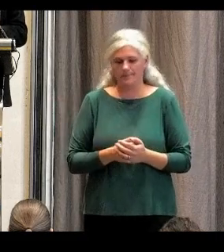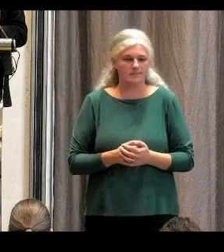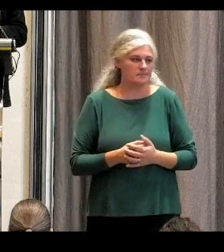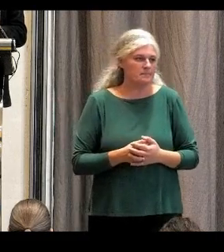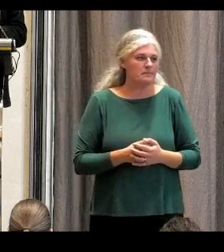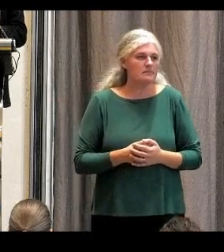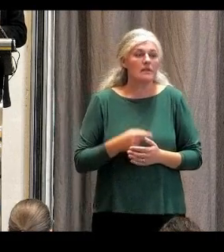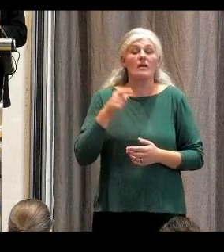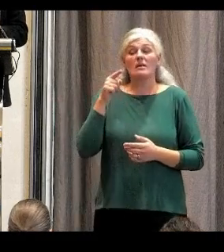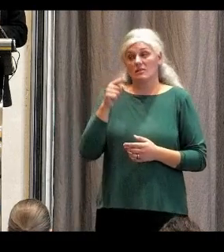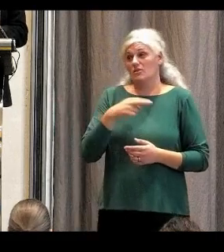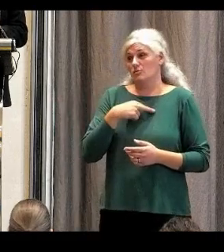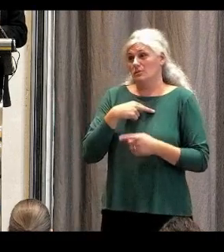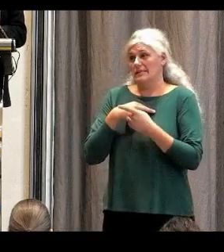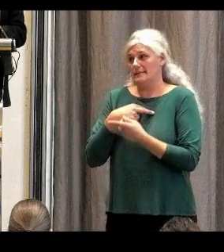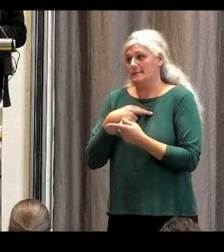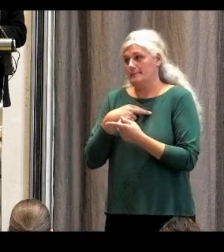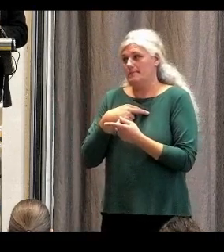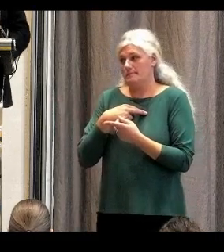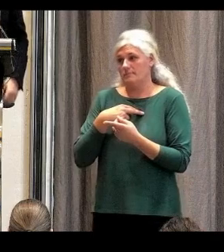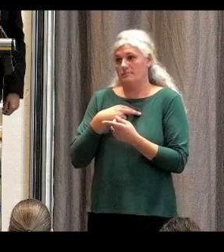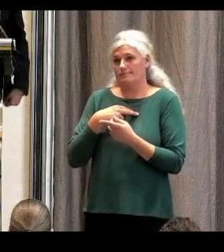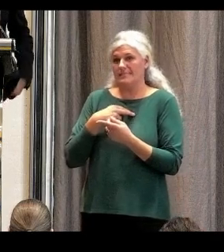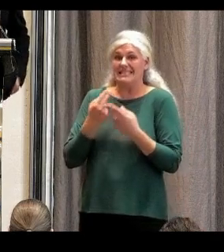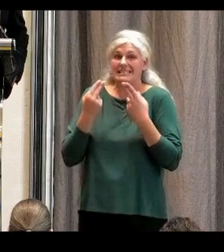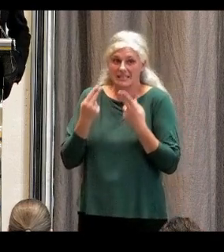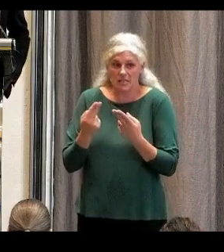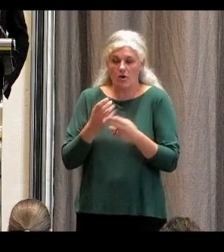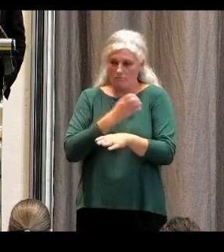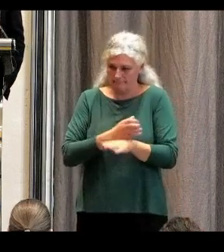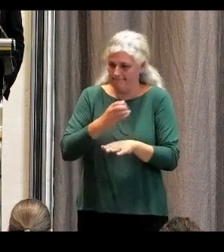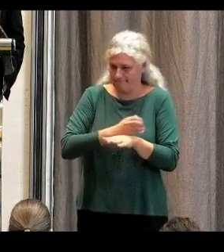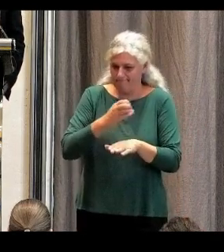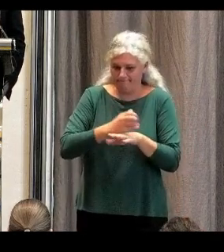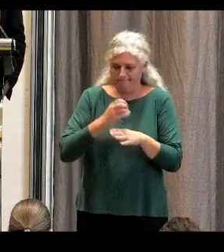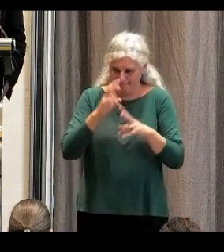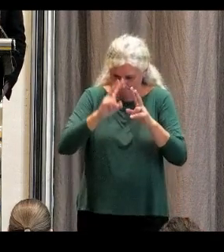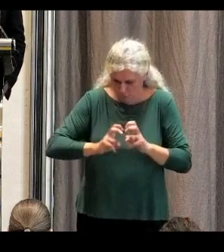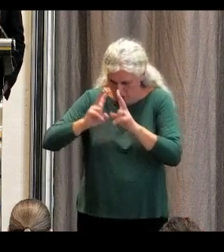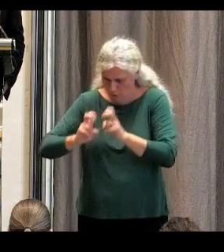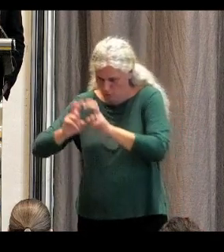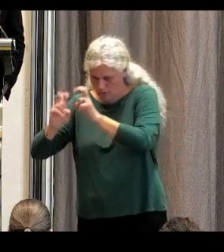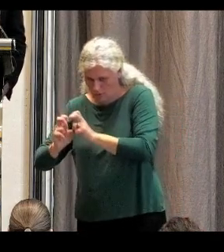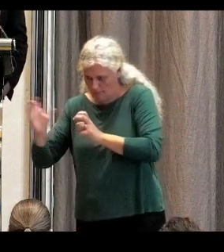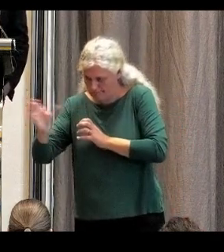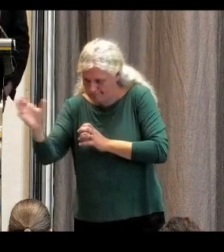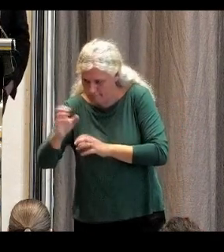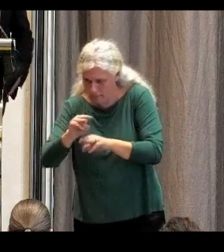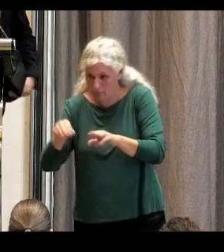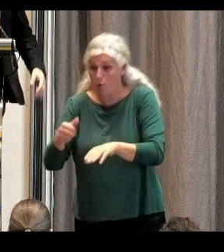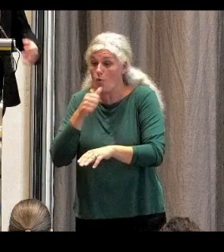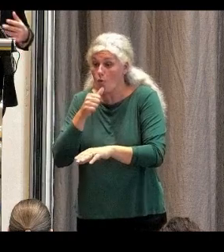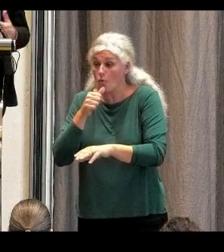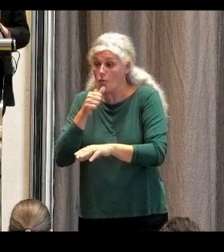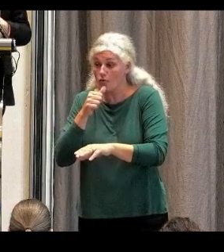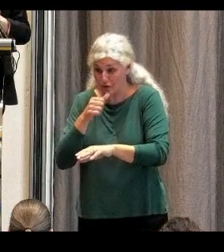seizure. So this is going to require ongoing studies where we recruit people with first seizures,